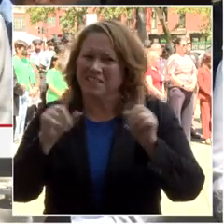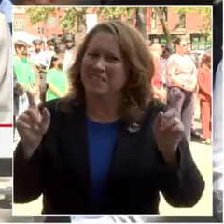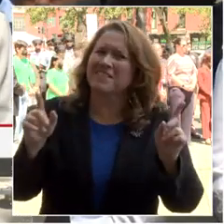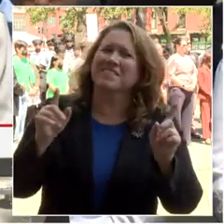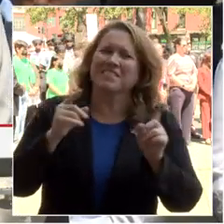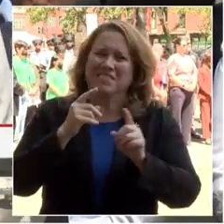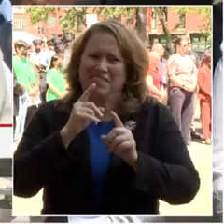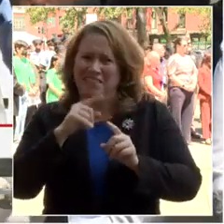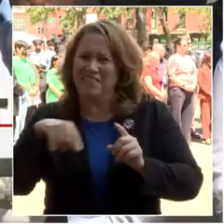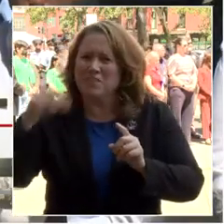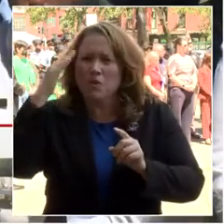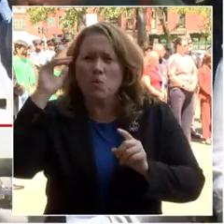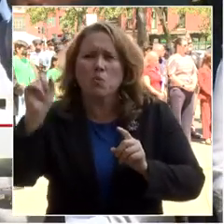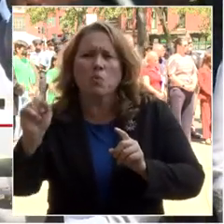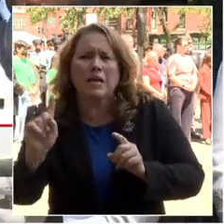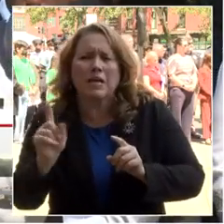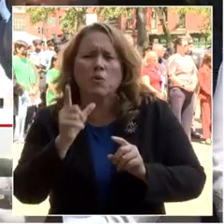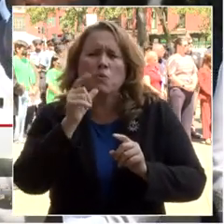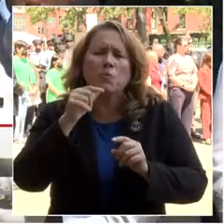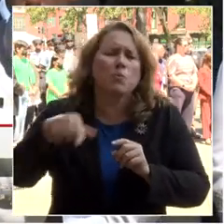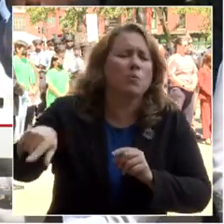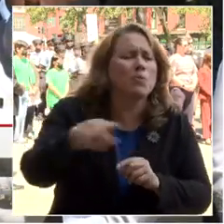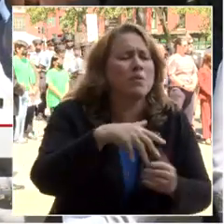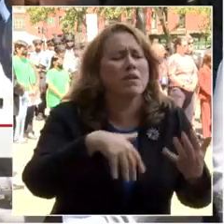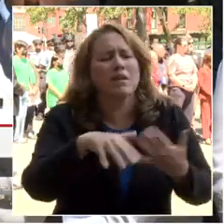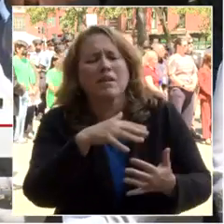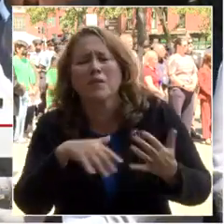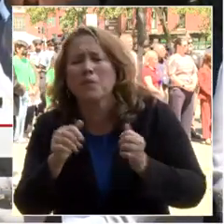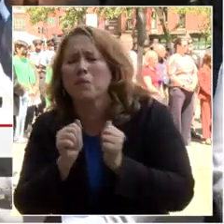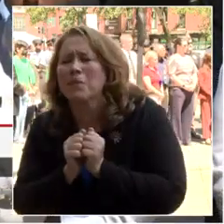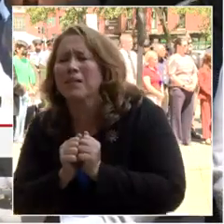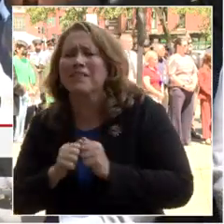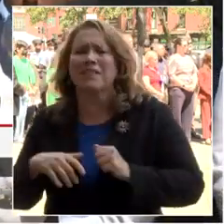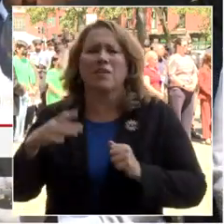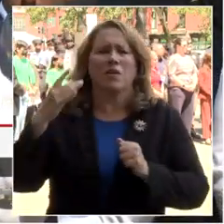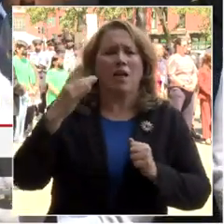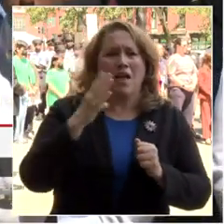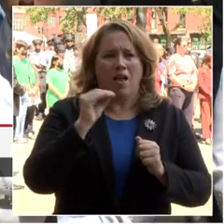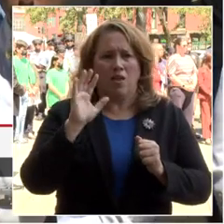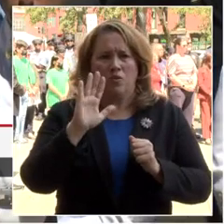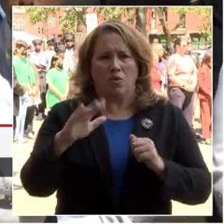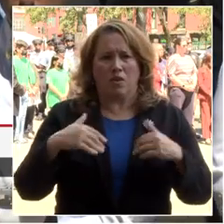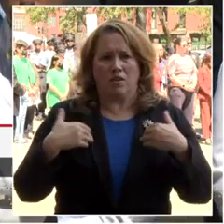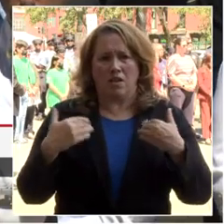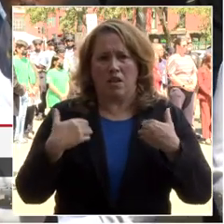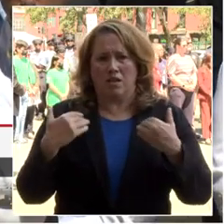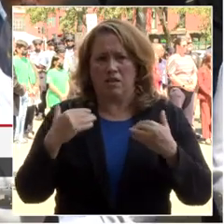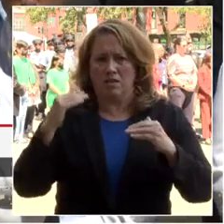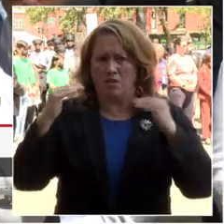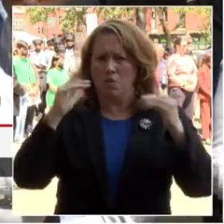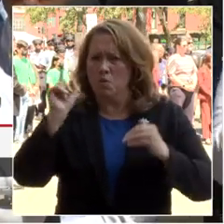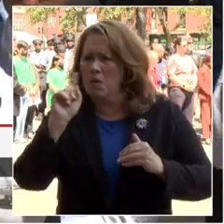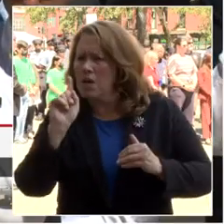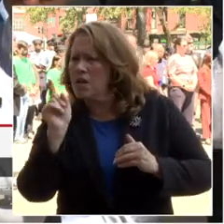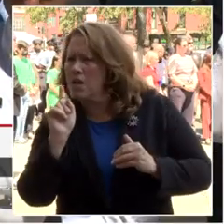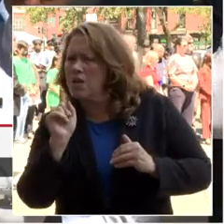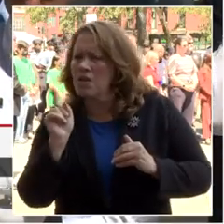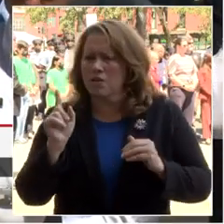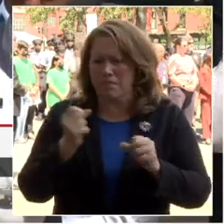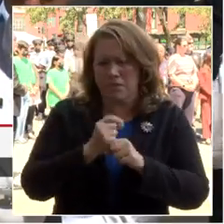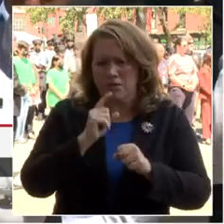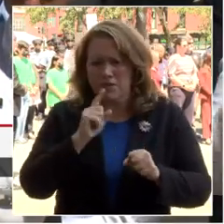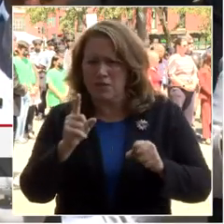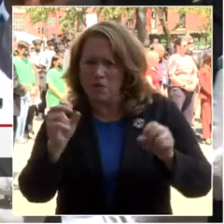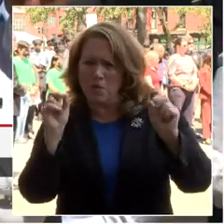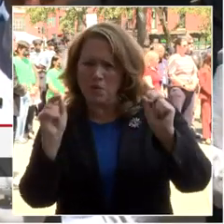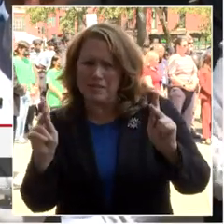you know where your teenagers are and where your young adults are this weekend. Make sure you know